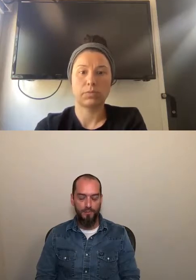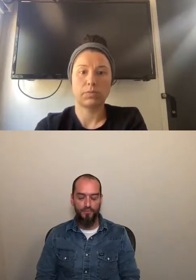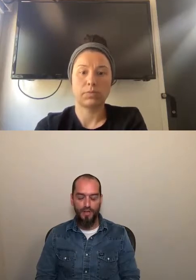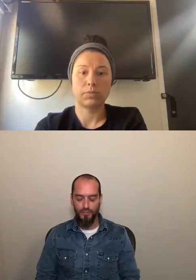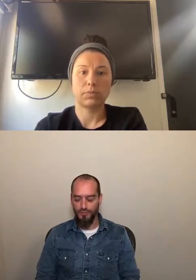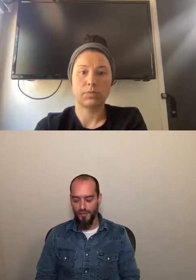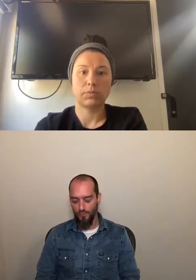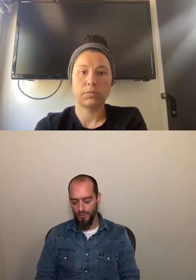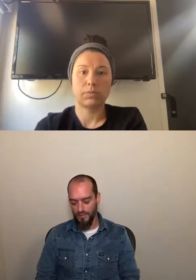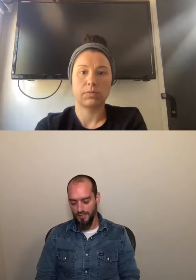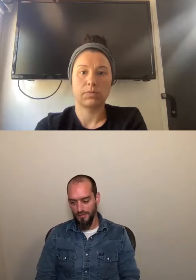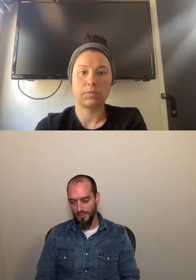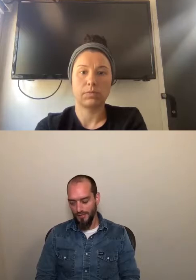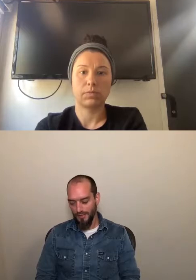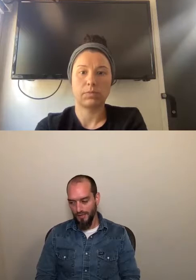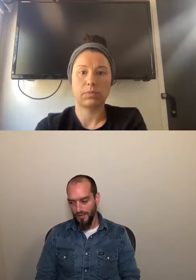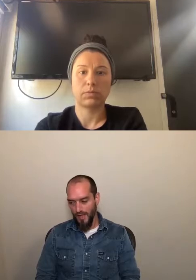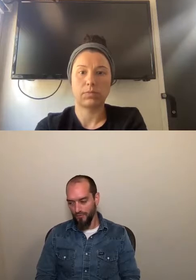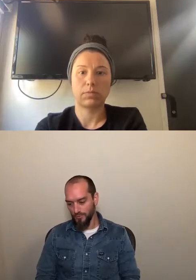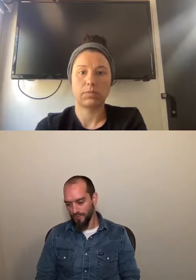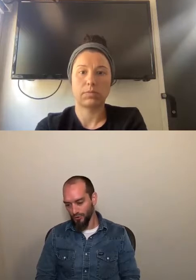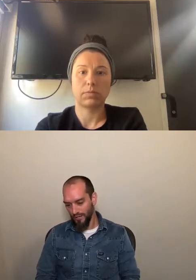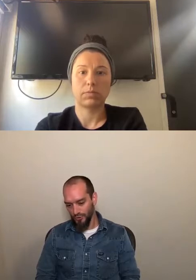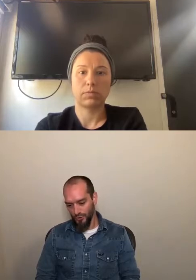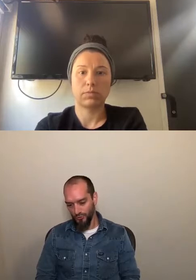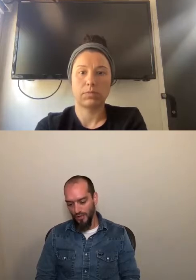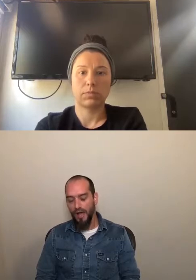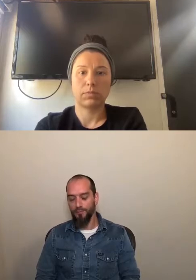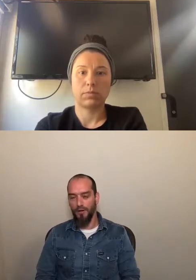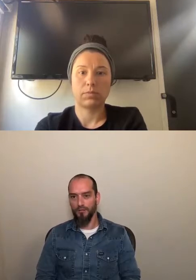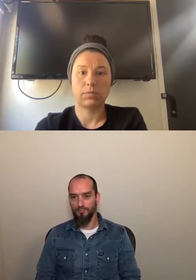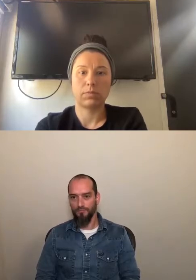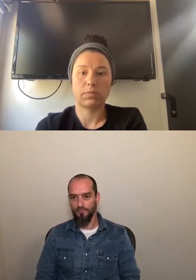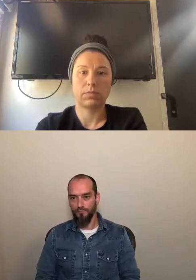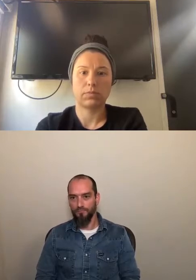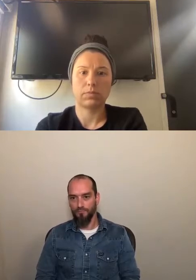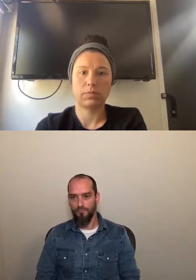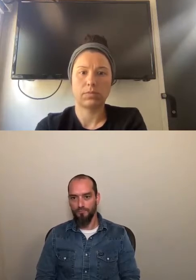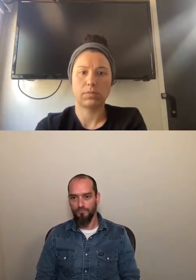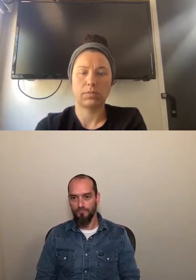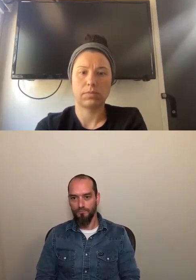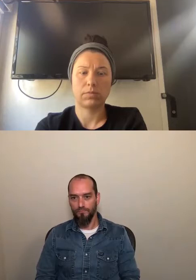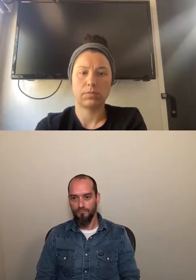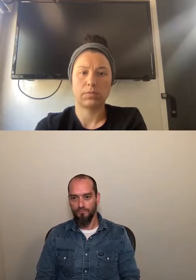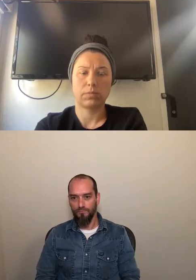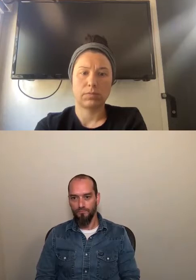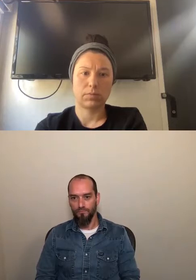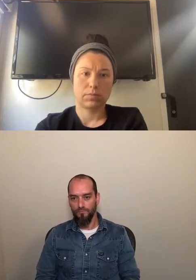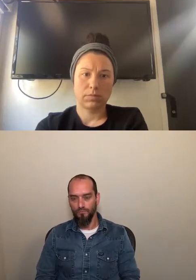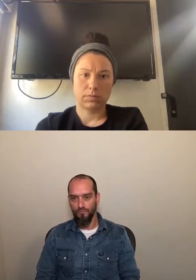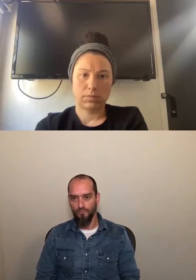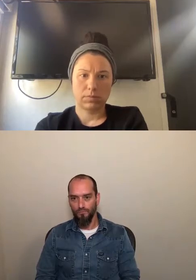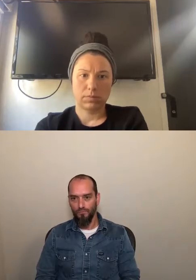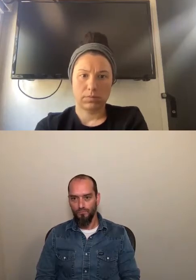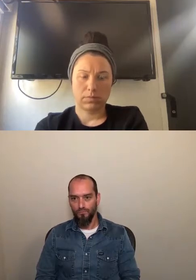by the professionals that we have almost been trained to rely upon. Yeah, it's almost impossible to